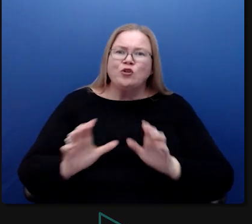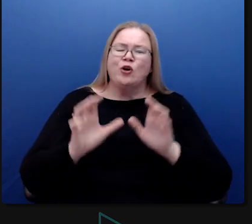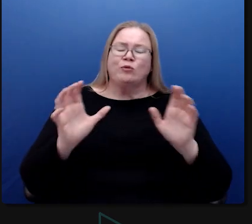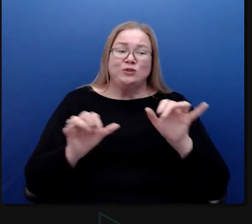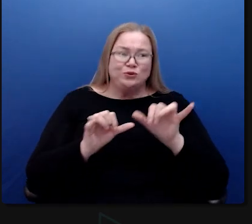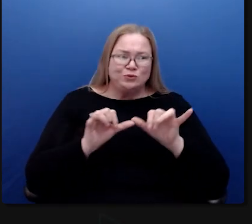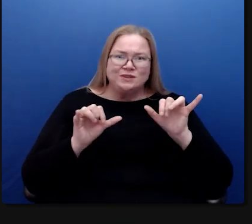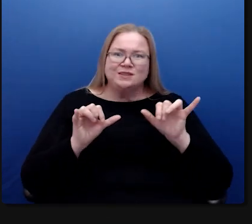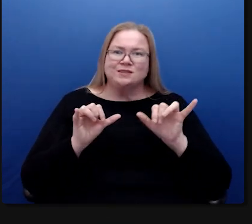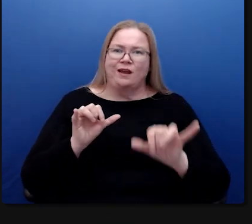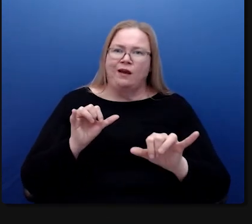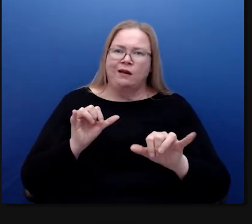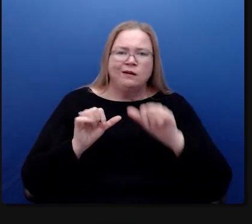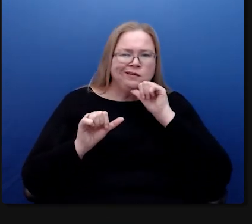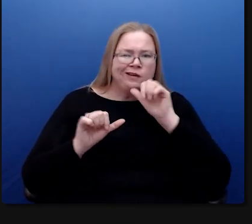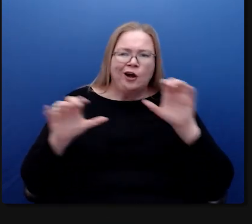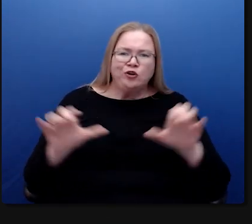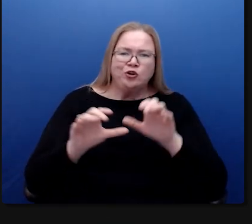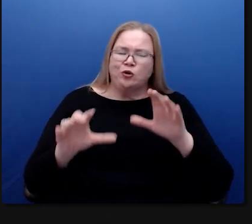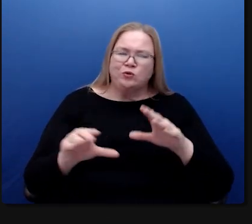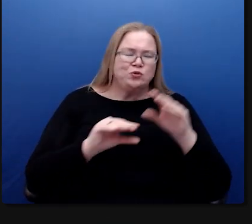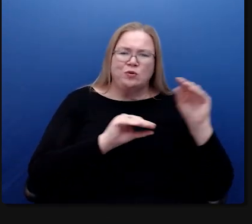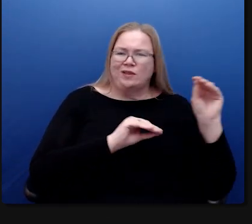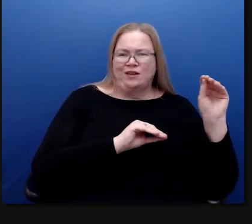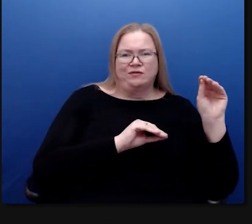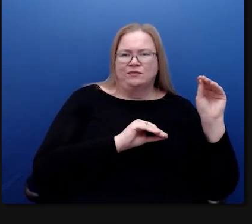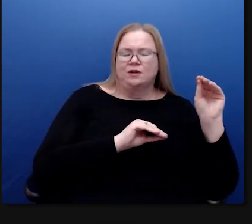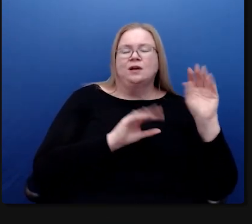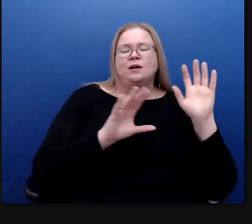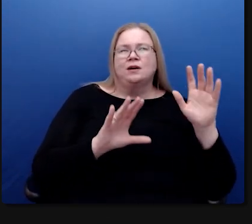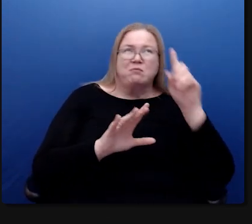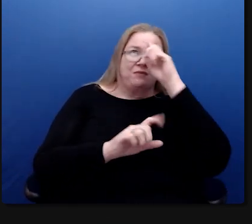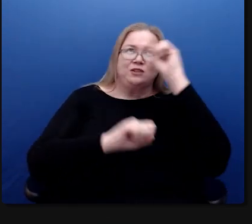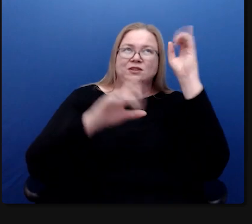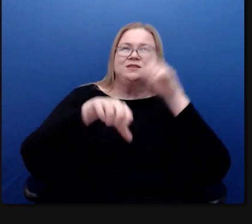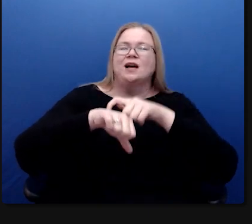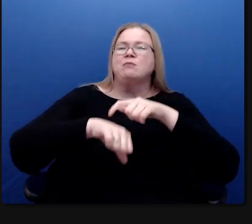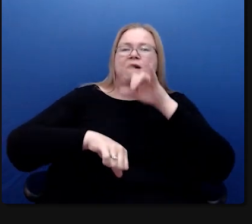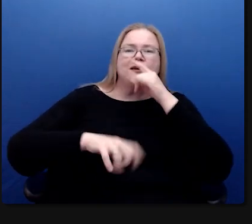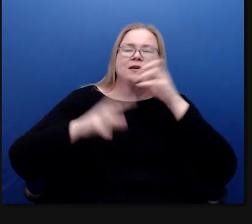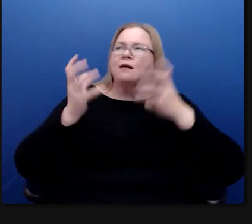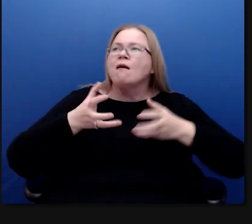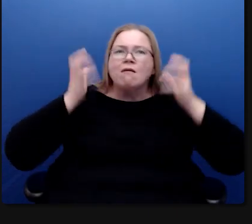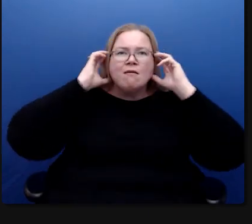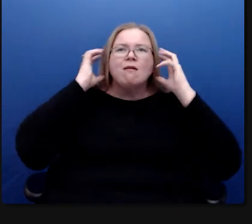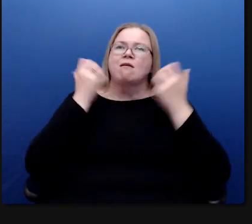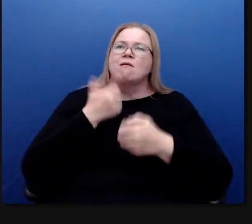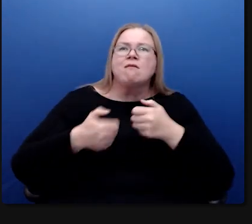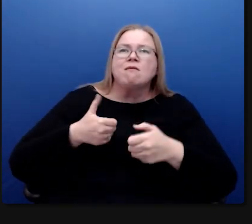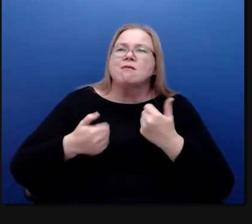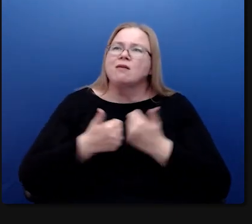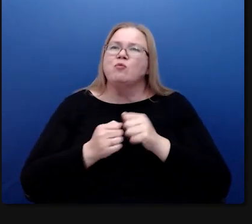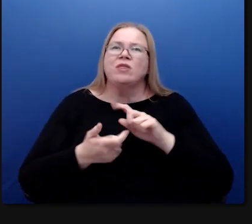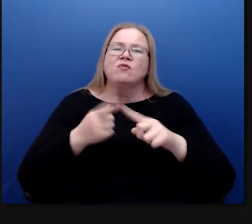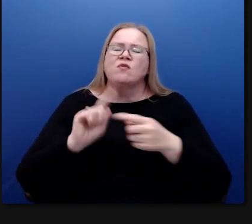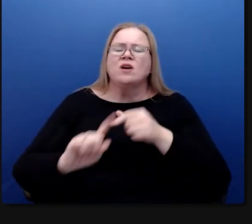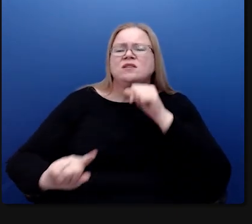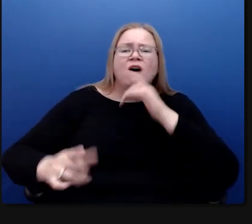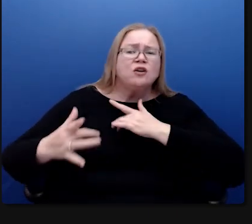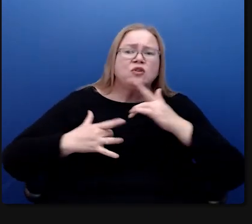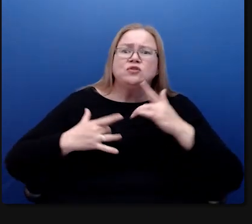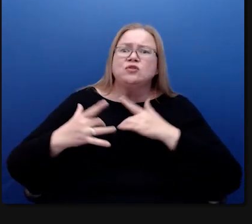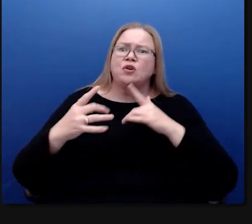encouraged to stay instead of encouraged to leave? I imagine a time when my kids can put on a headset, play their favorite game with their friends, and not